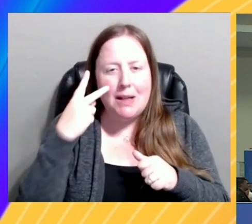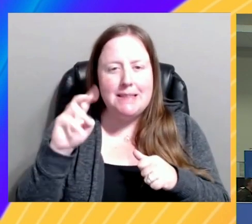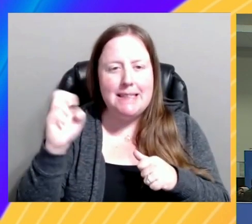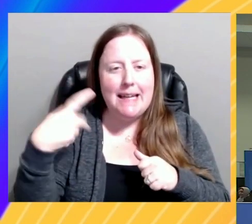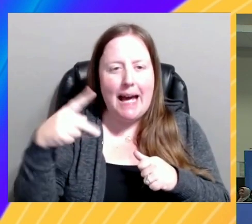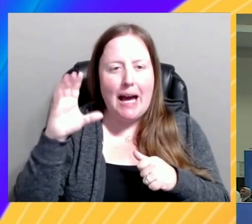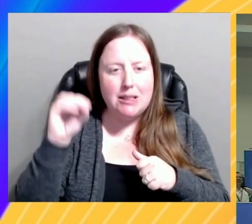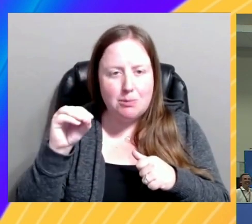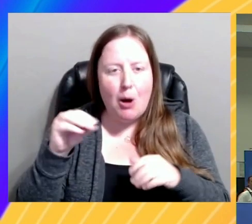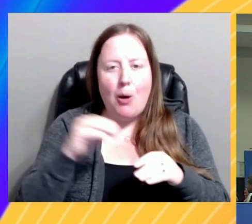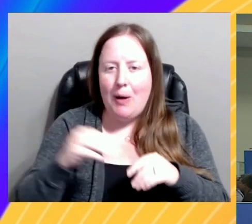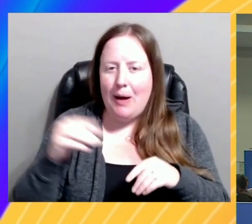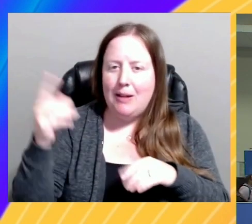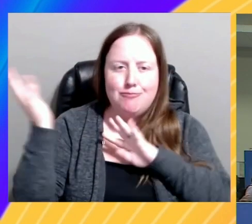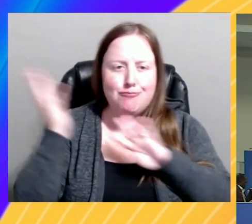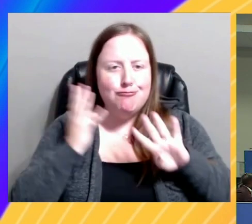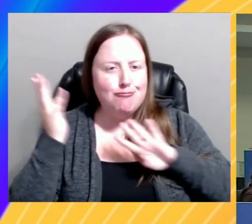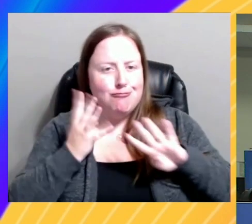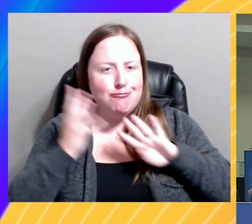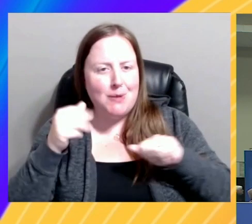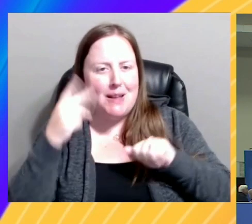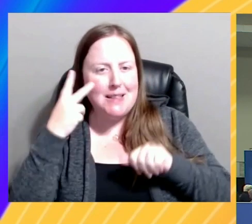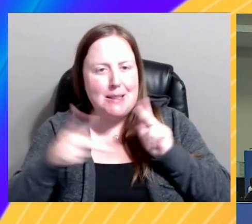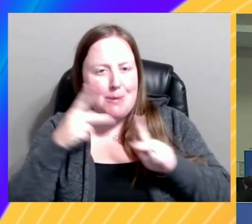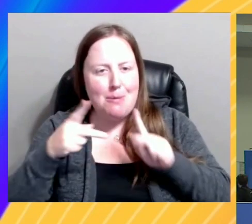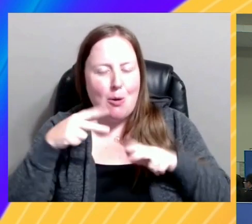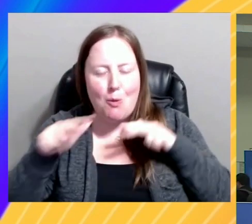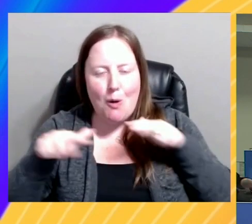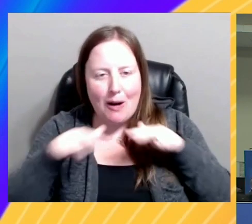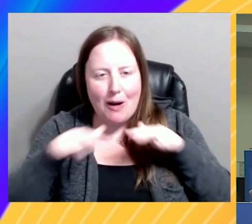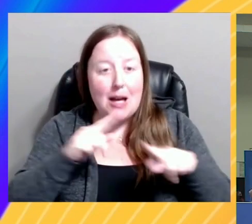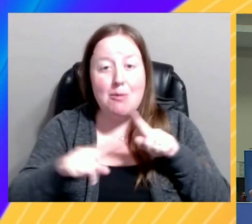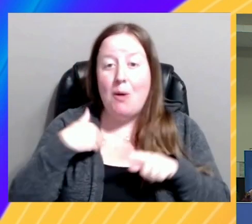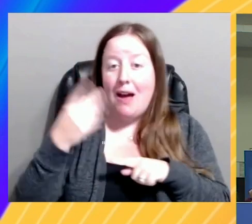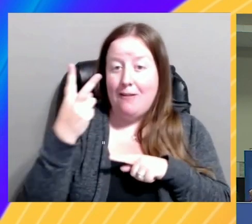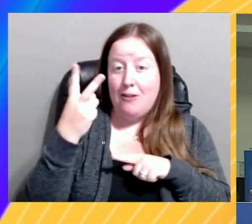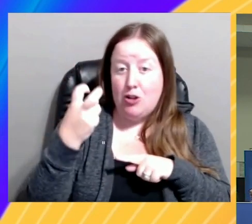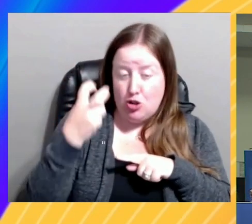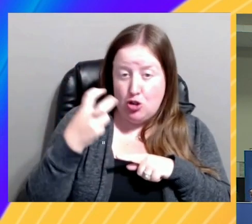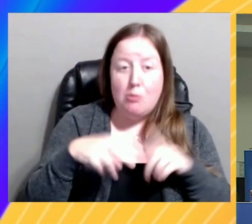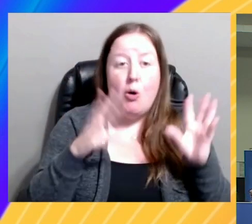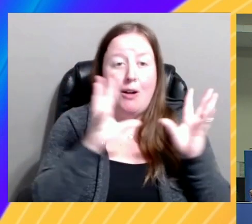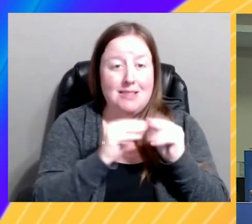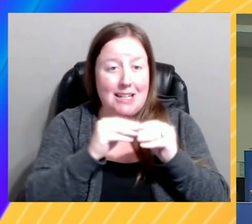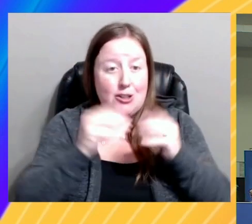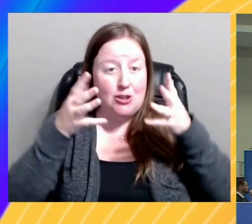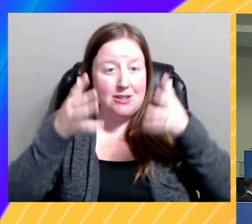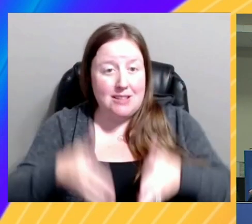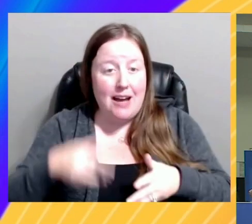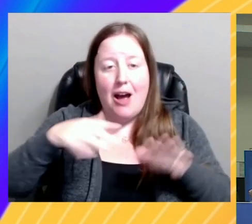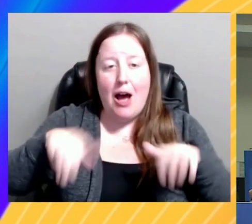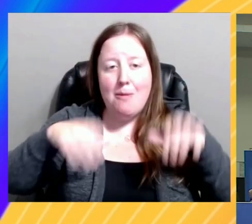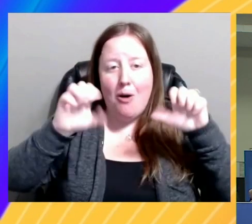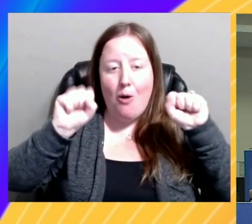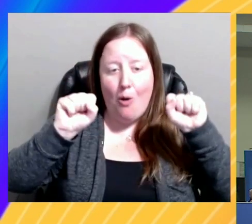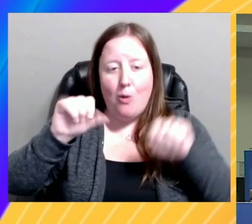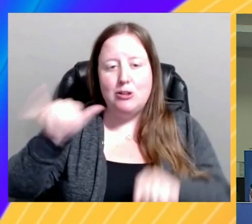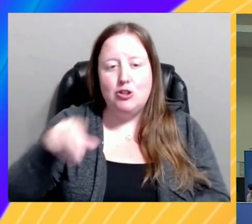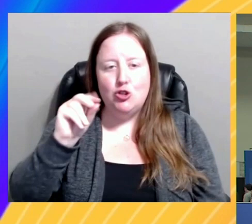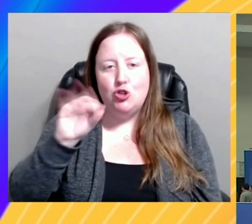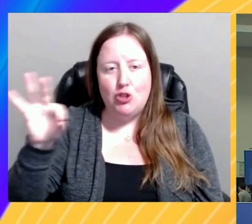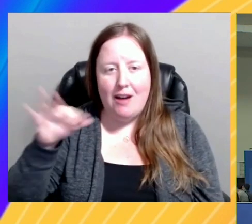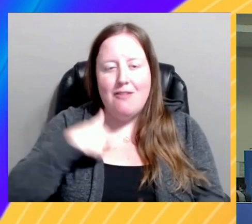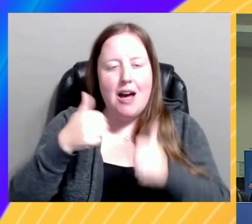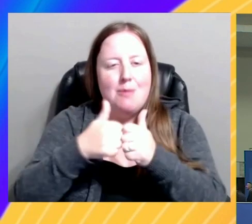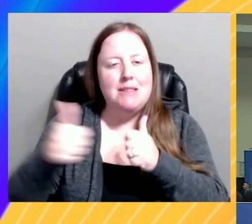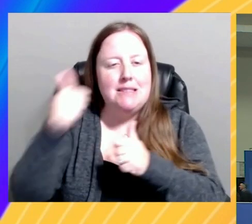background walking back, but we have 2 more segments left. I am your host for this one, Jeff Marushak. I am a senior solutions architect